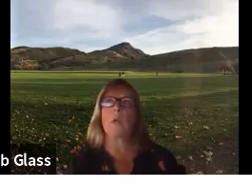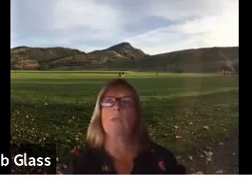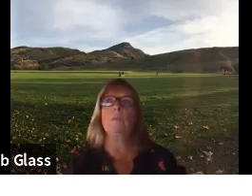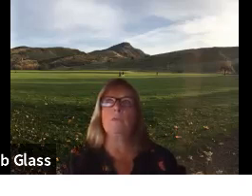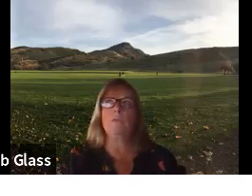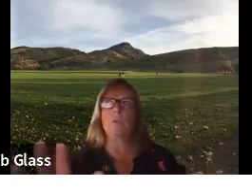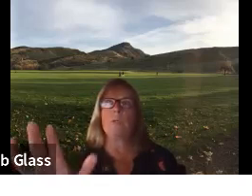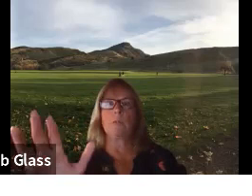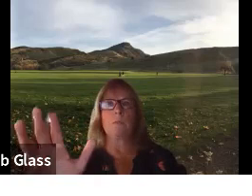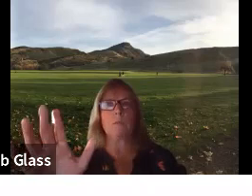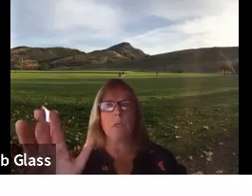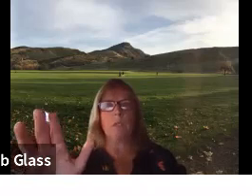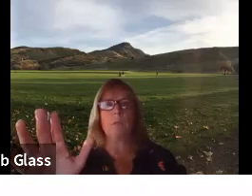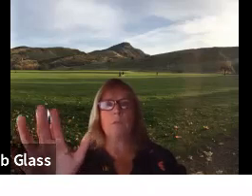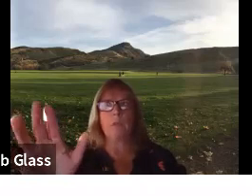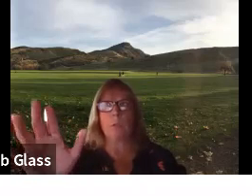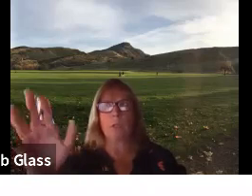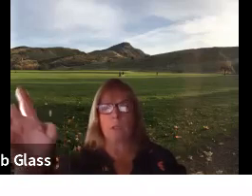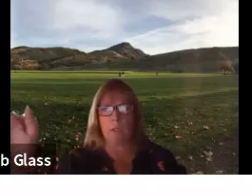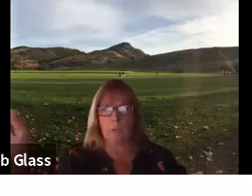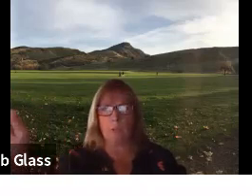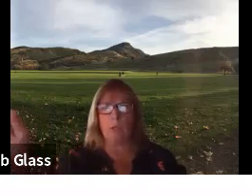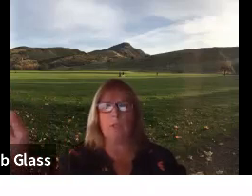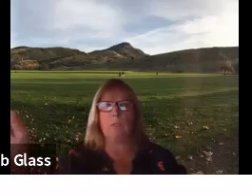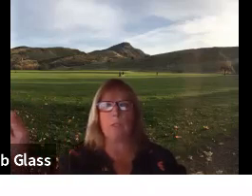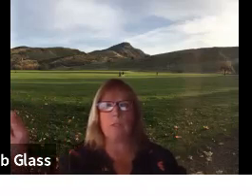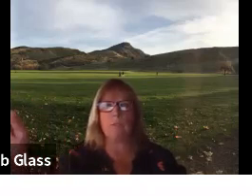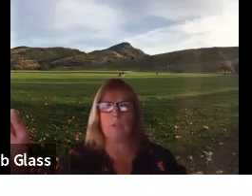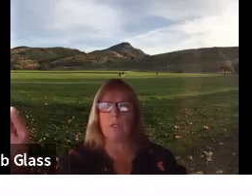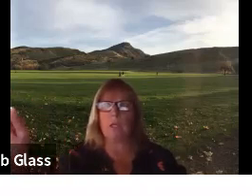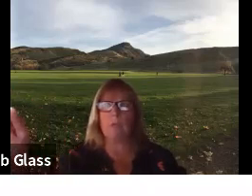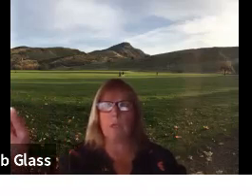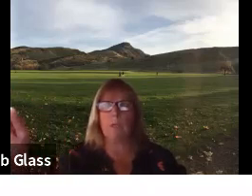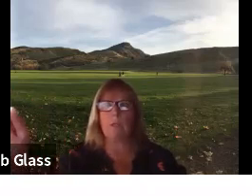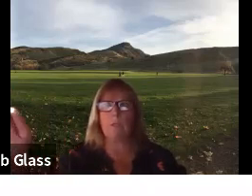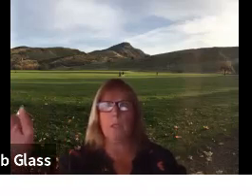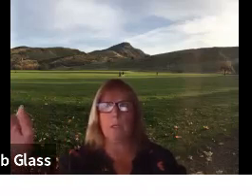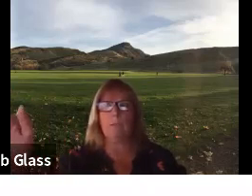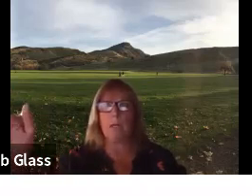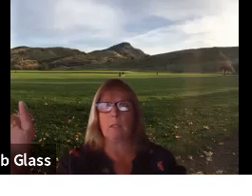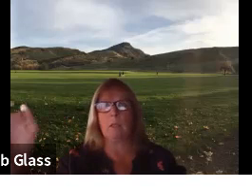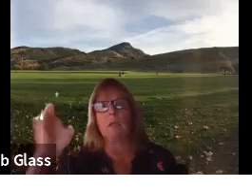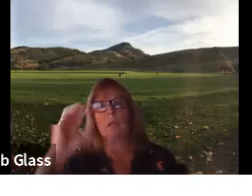that when the performance management framework that includes all these measures first came in to